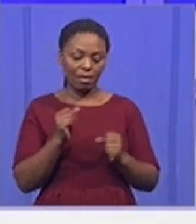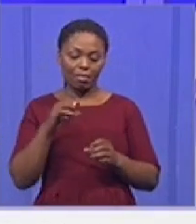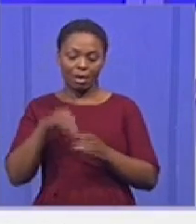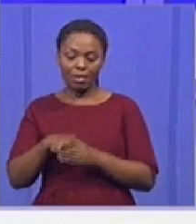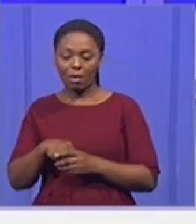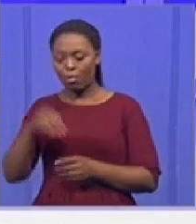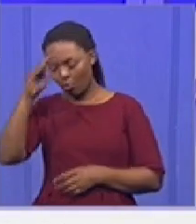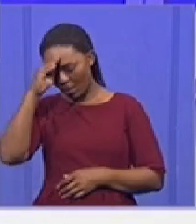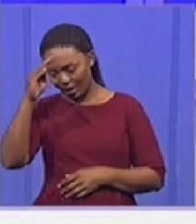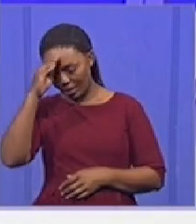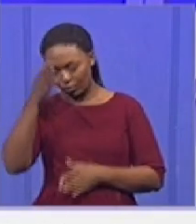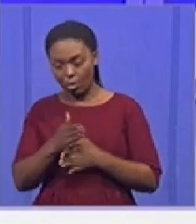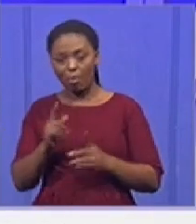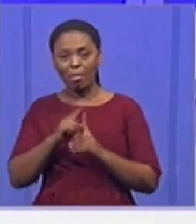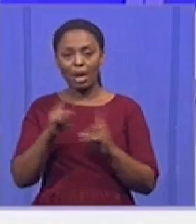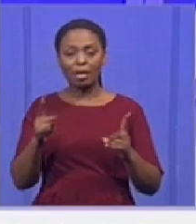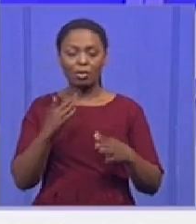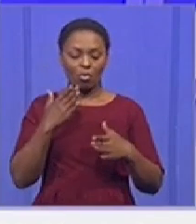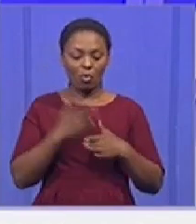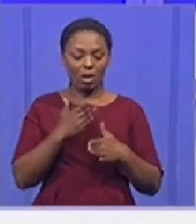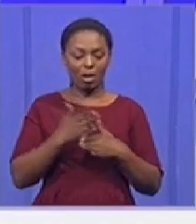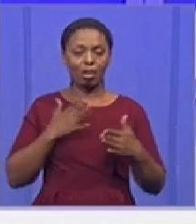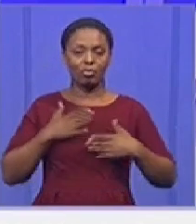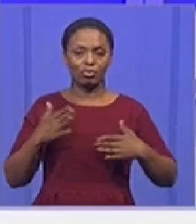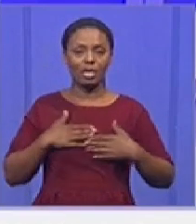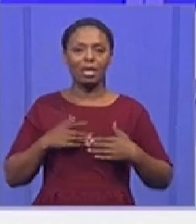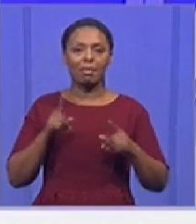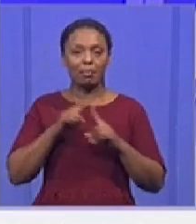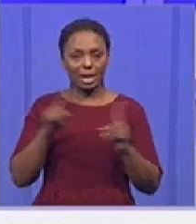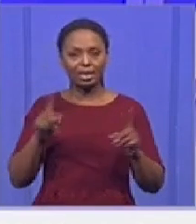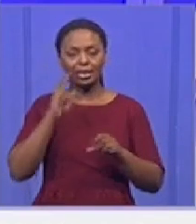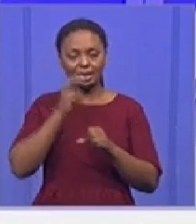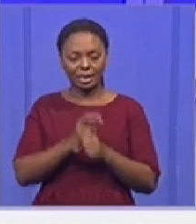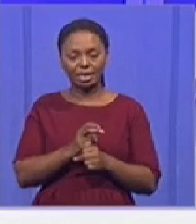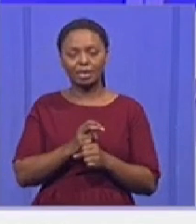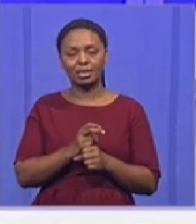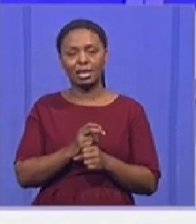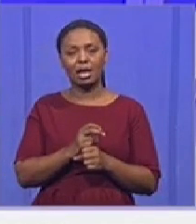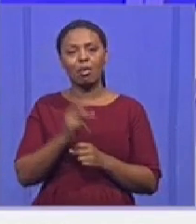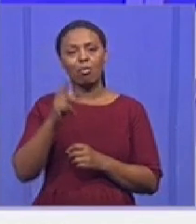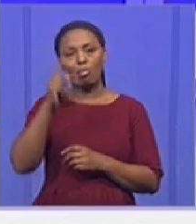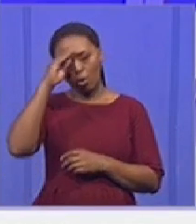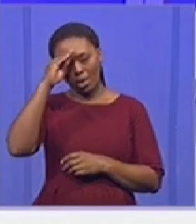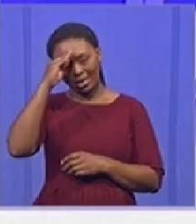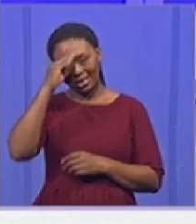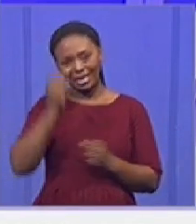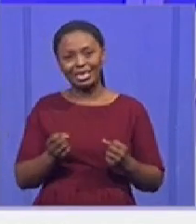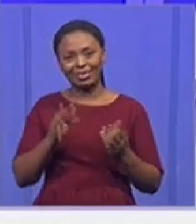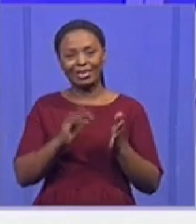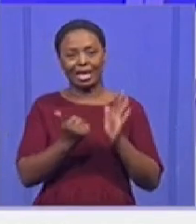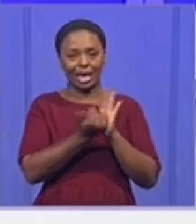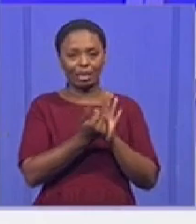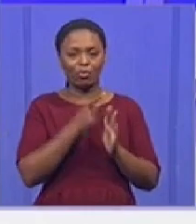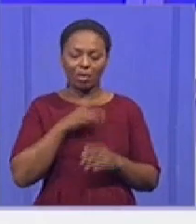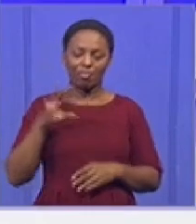dira mo maemong a kotsi di thapiwe mo tlase ga Police Service Act gore le tsone di